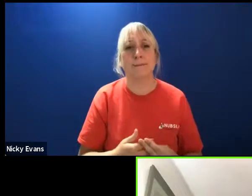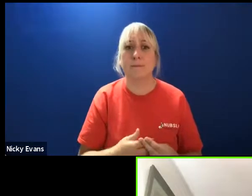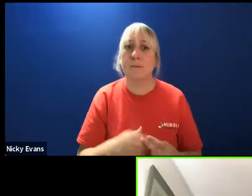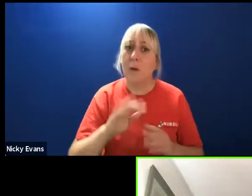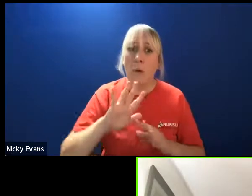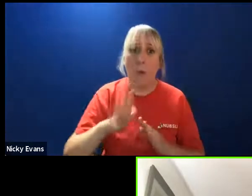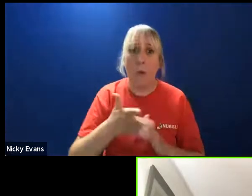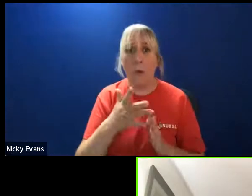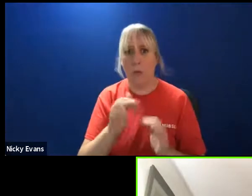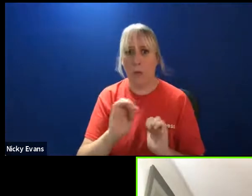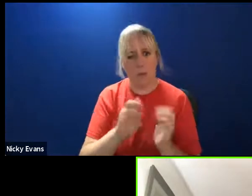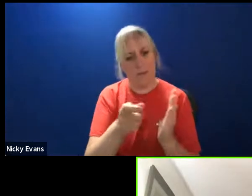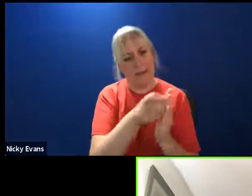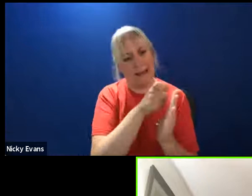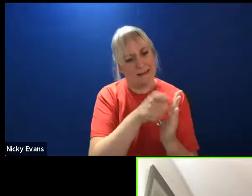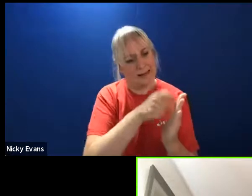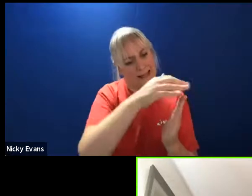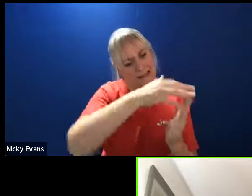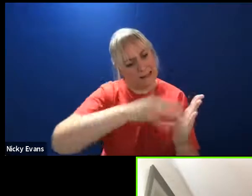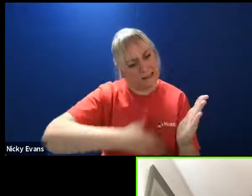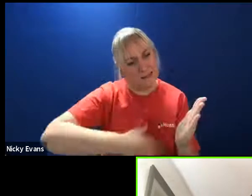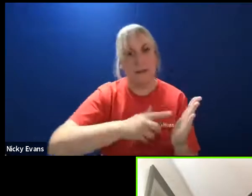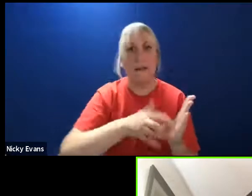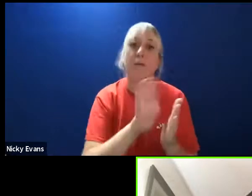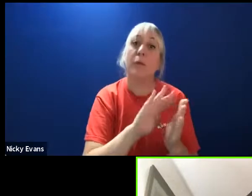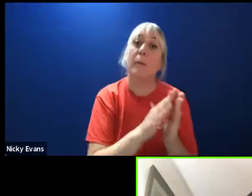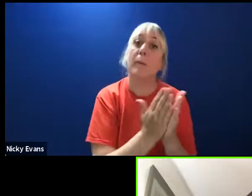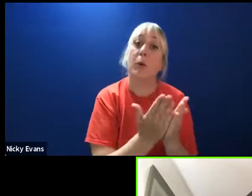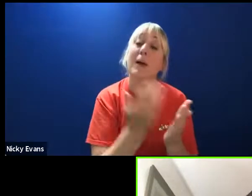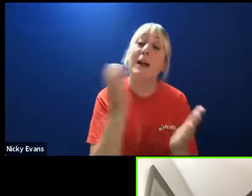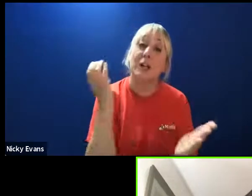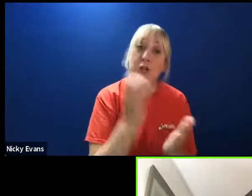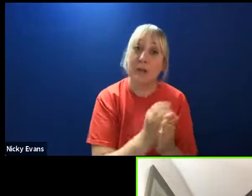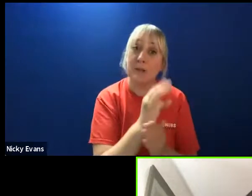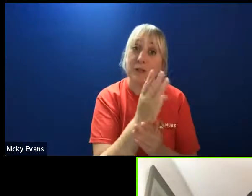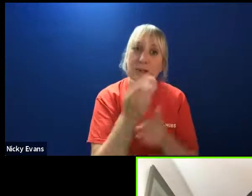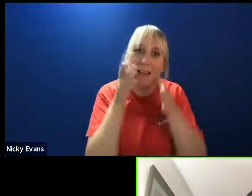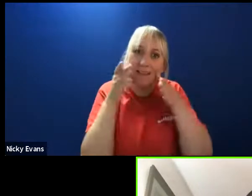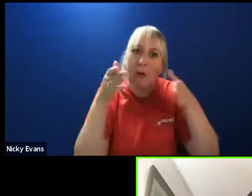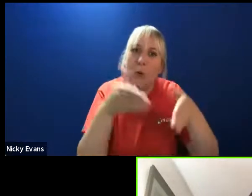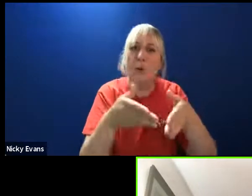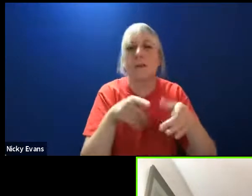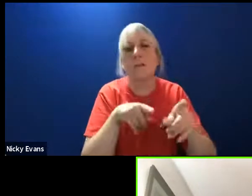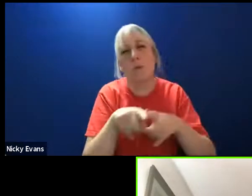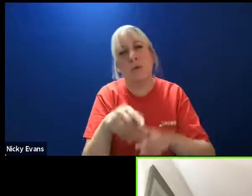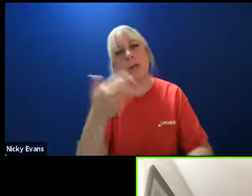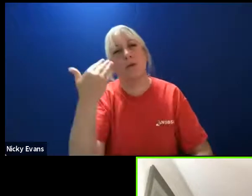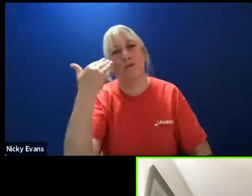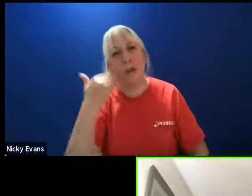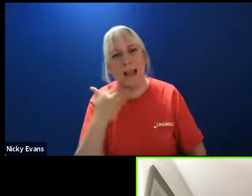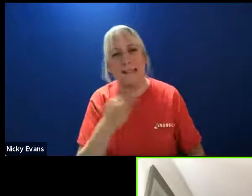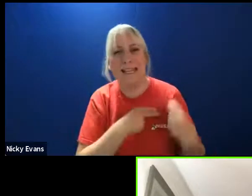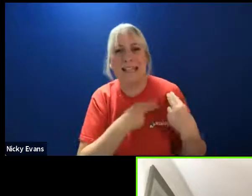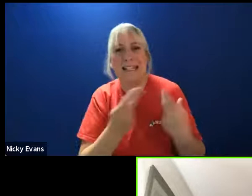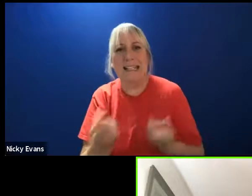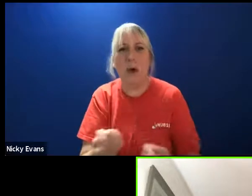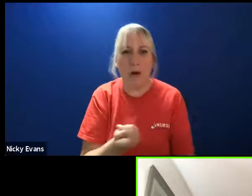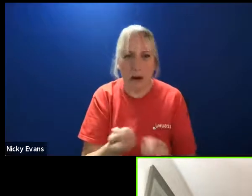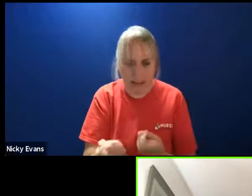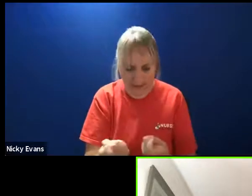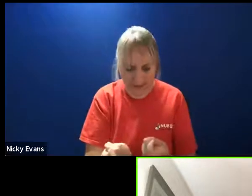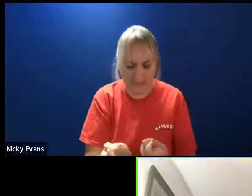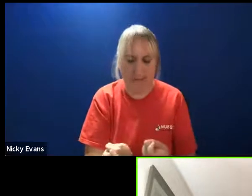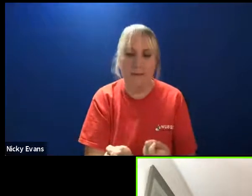essays in the book. In chapter 3, we were really focused on race and decolonizing, really interested in, and in